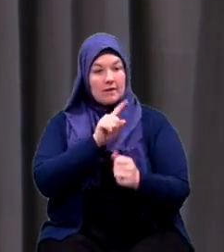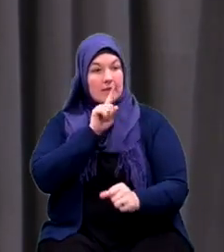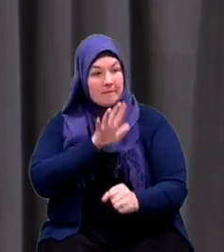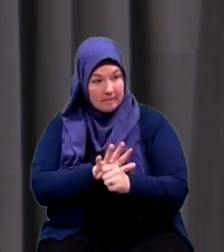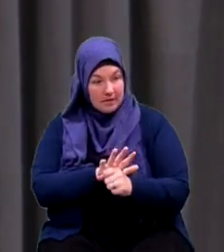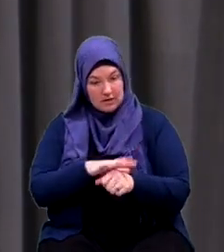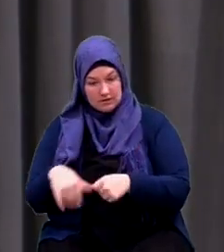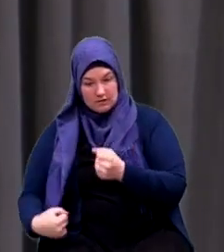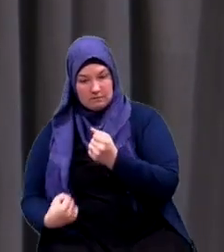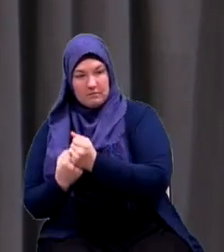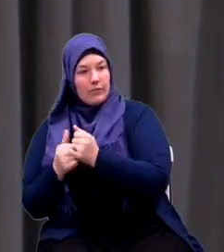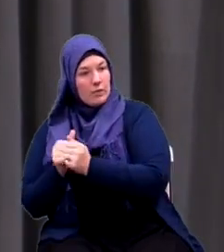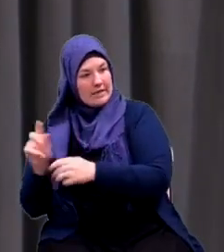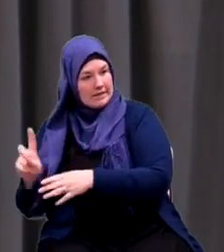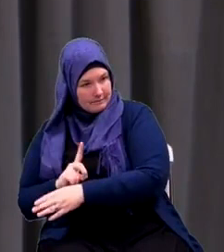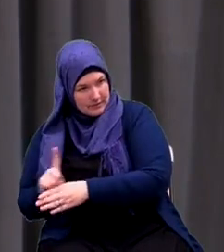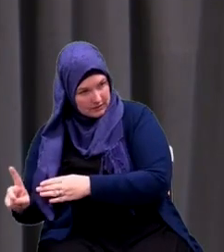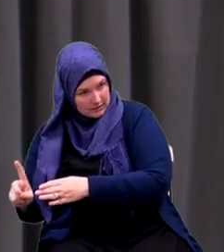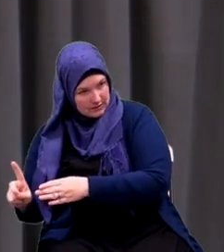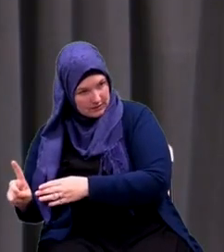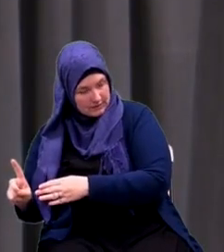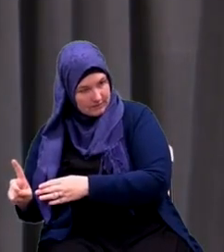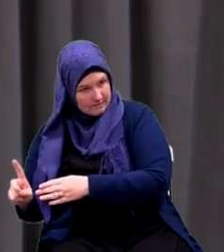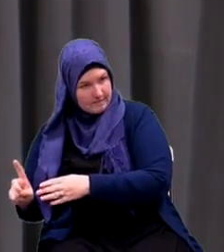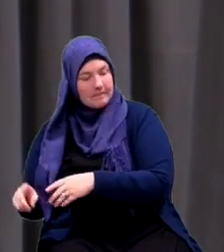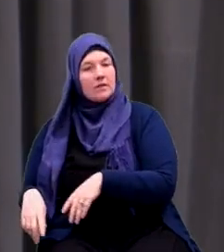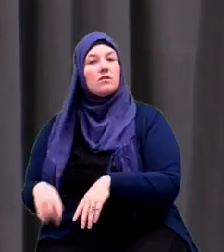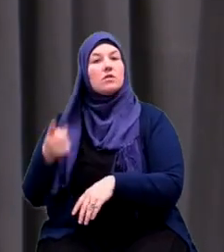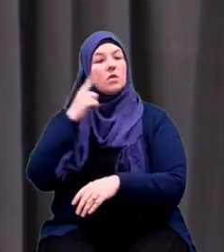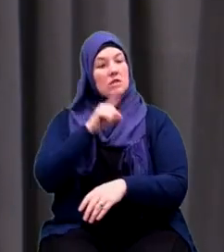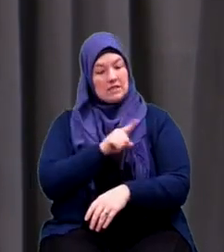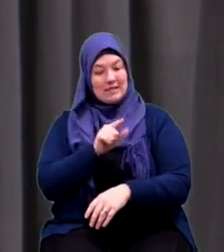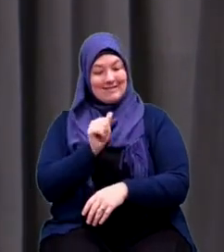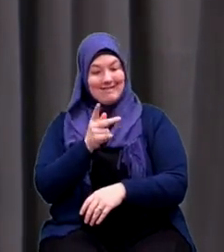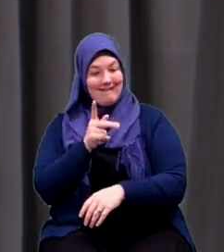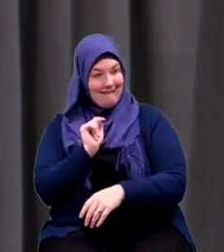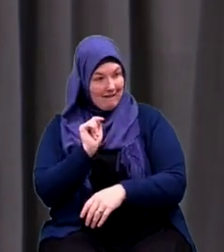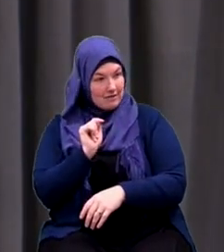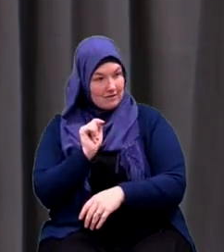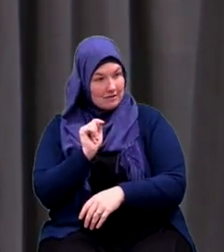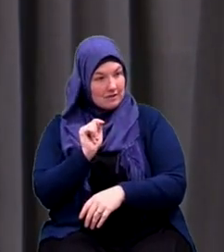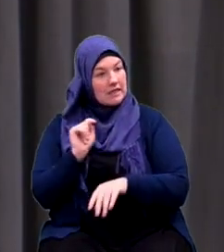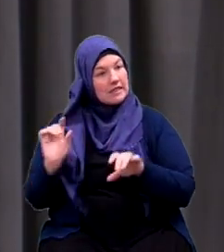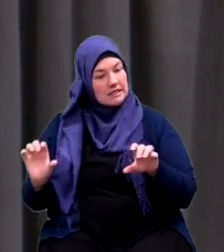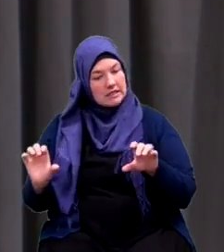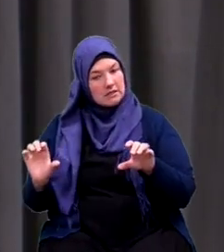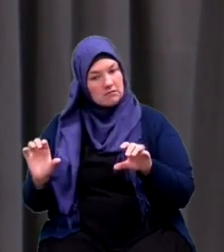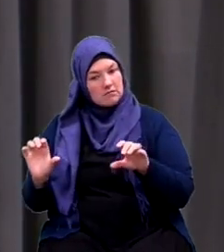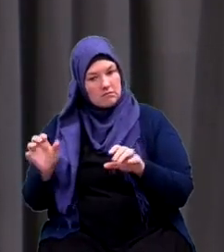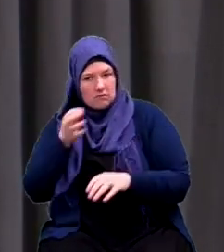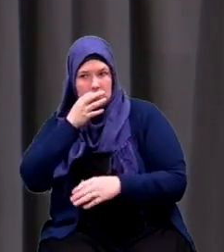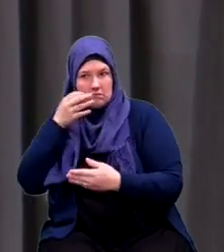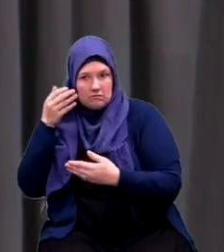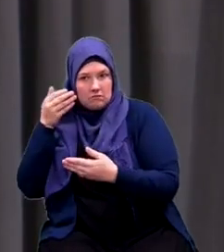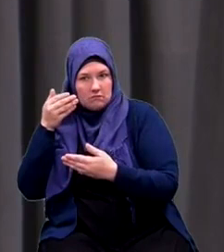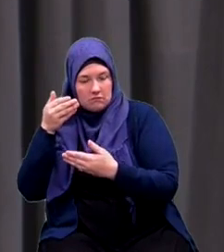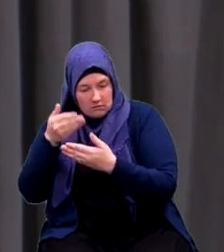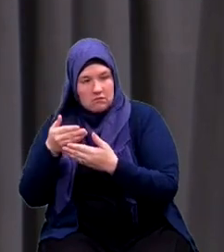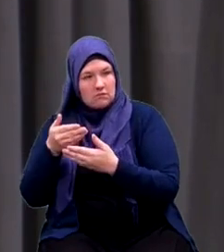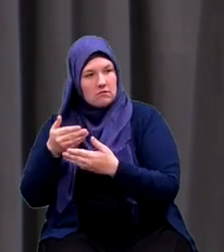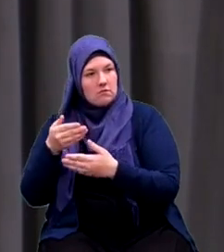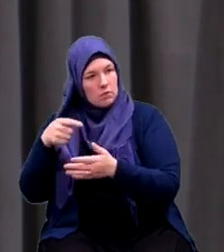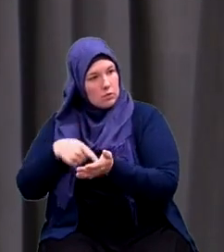in Ramadan, then before Ramadan, you would have done your calculations and you would have